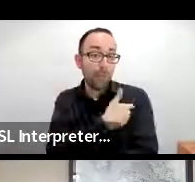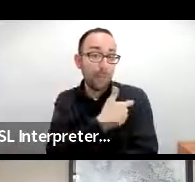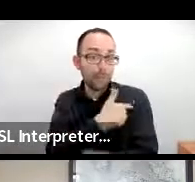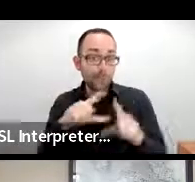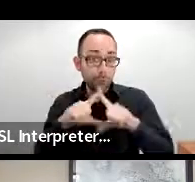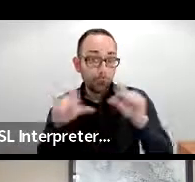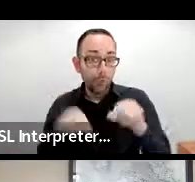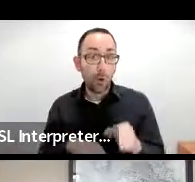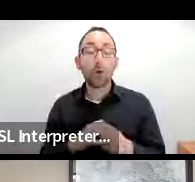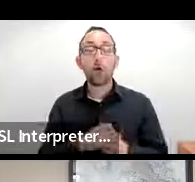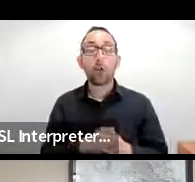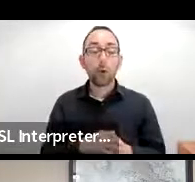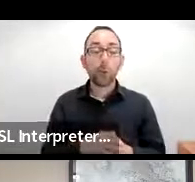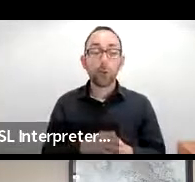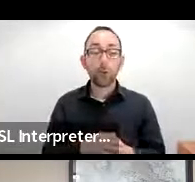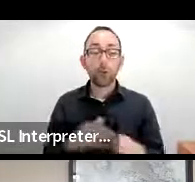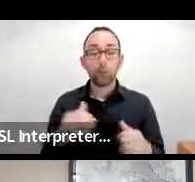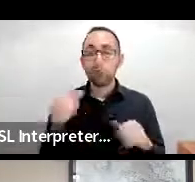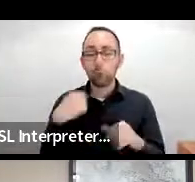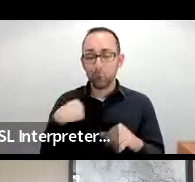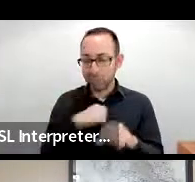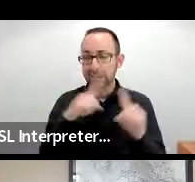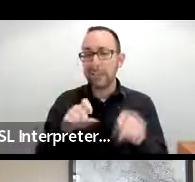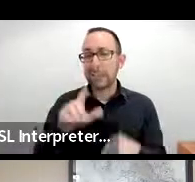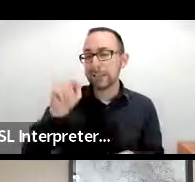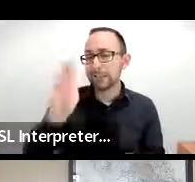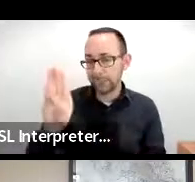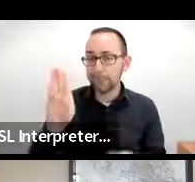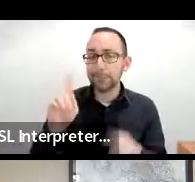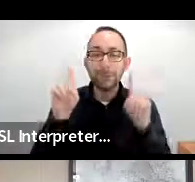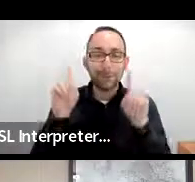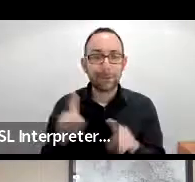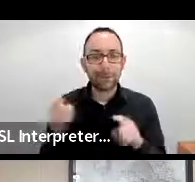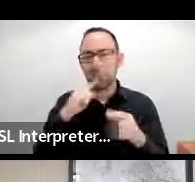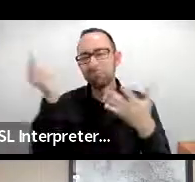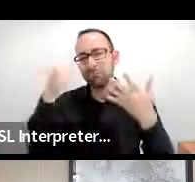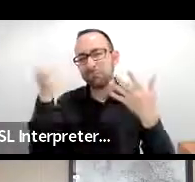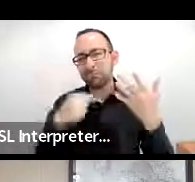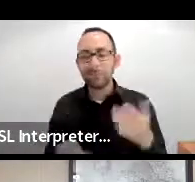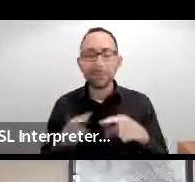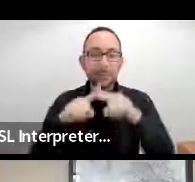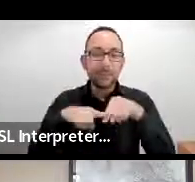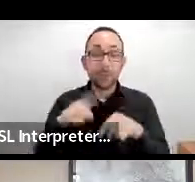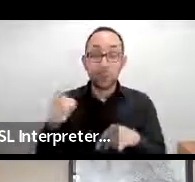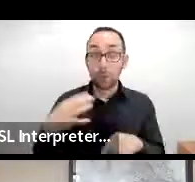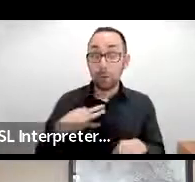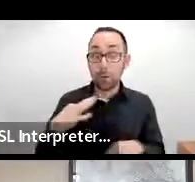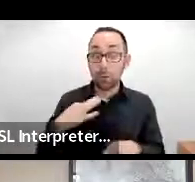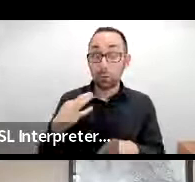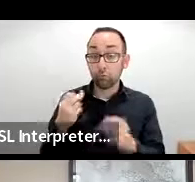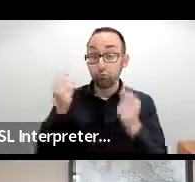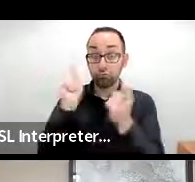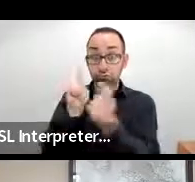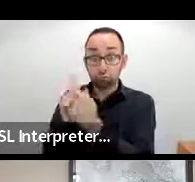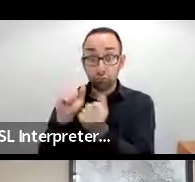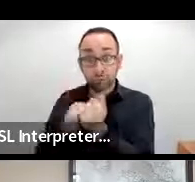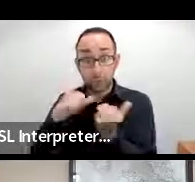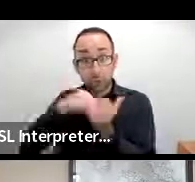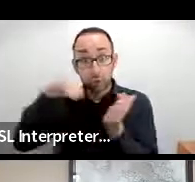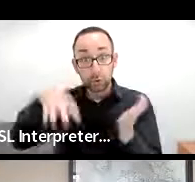We have a TB test. And so there's different levels. If you're going to be working immediately with a student, there are